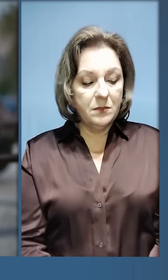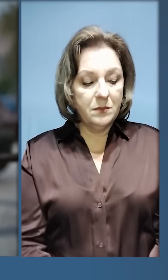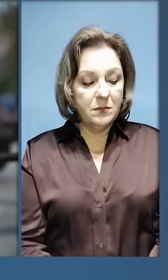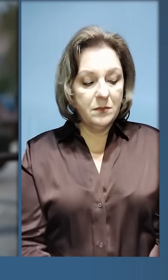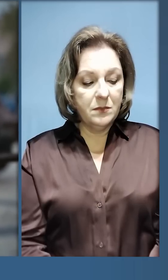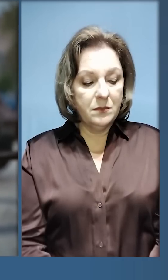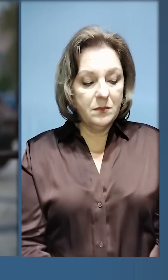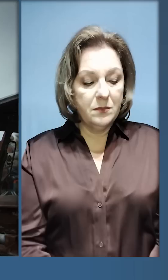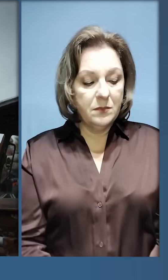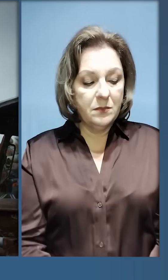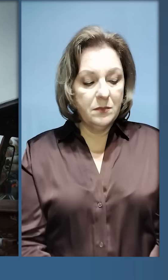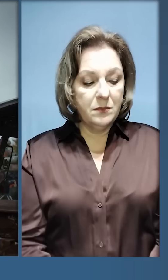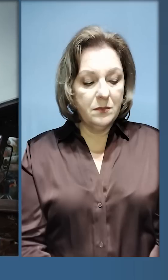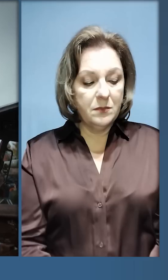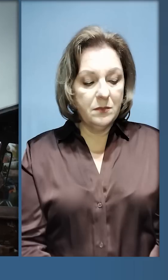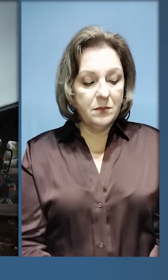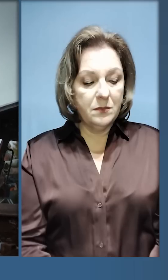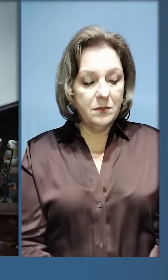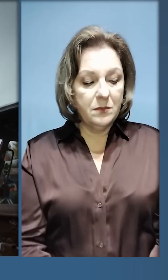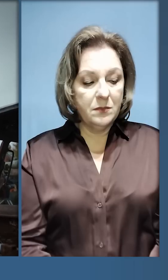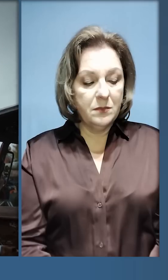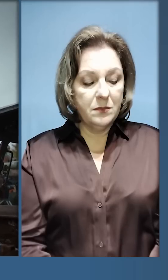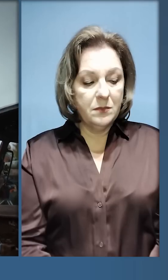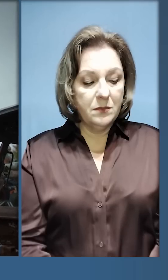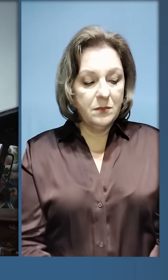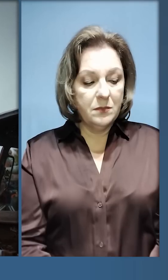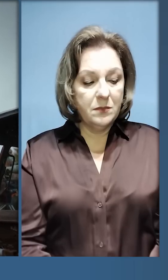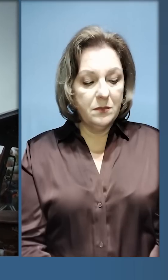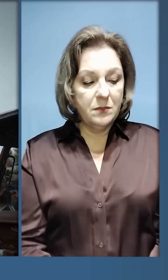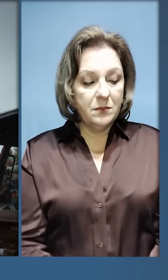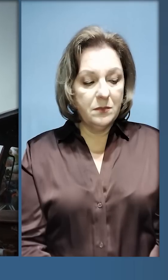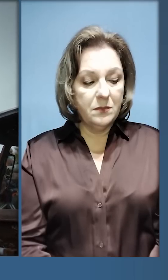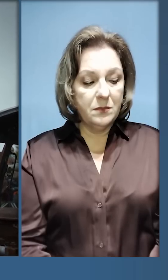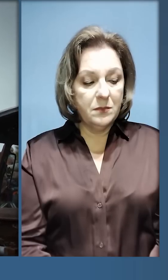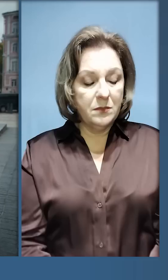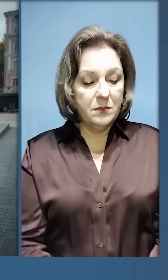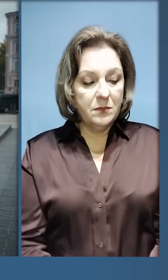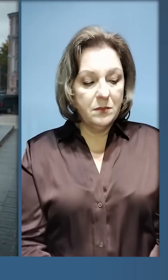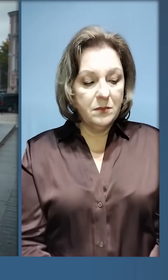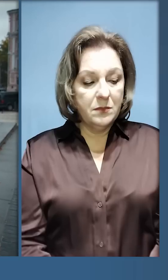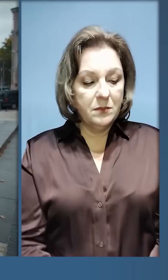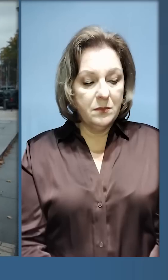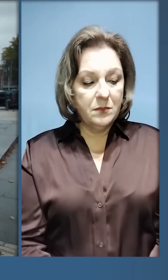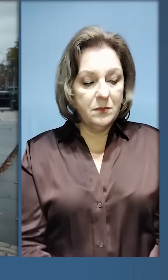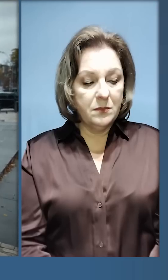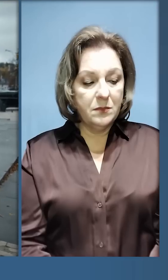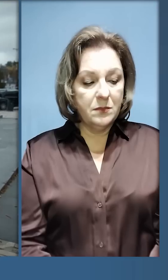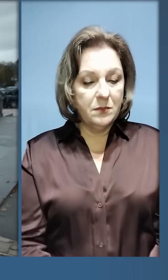children go to school, and approximately 2 million still stay outside of the country.